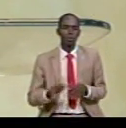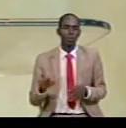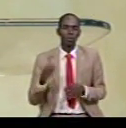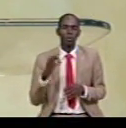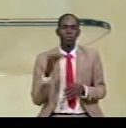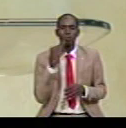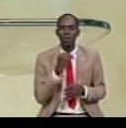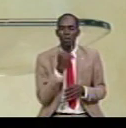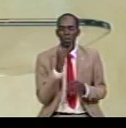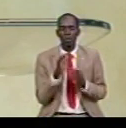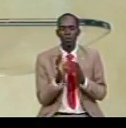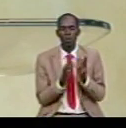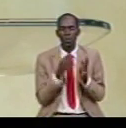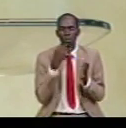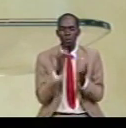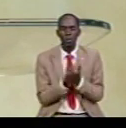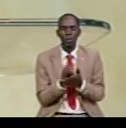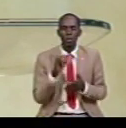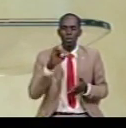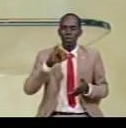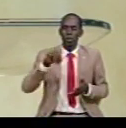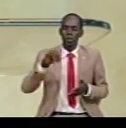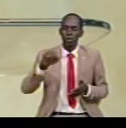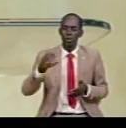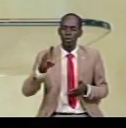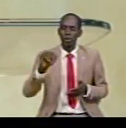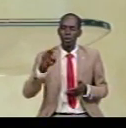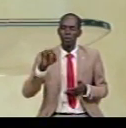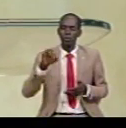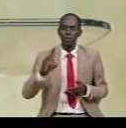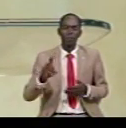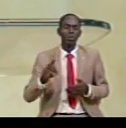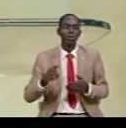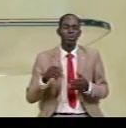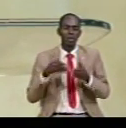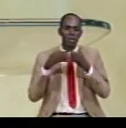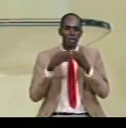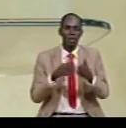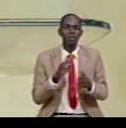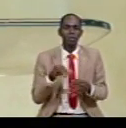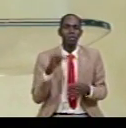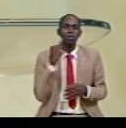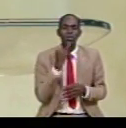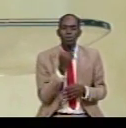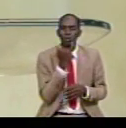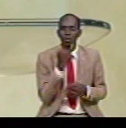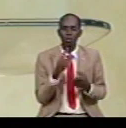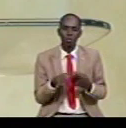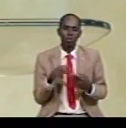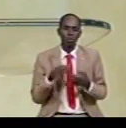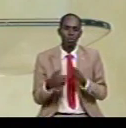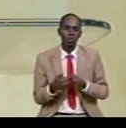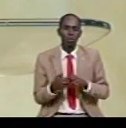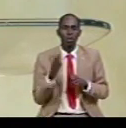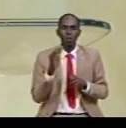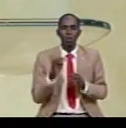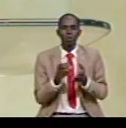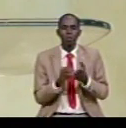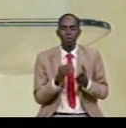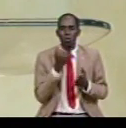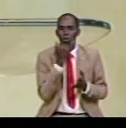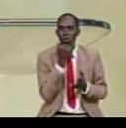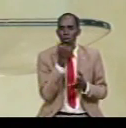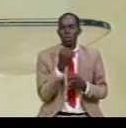because we may not see a physical Satan, but what is coming and happening from within. If you weigh every thought in the light